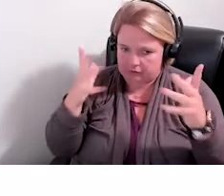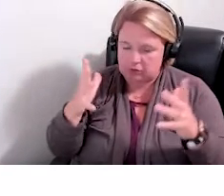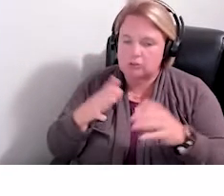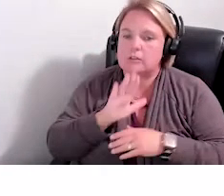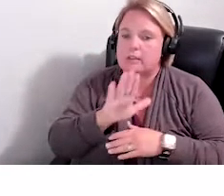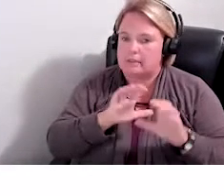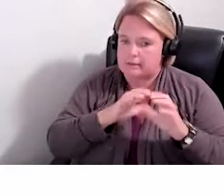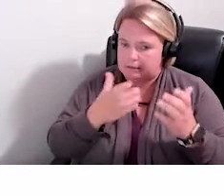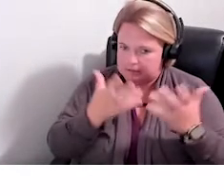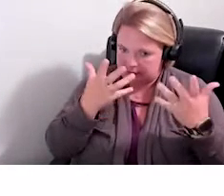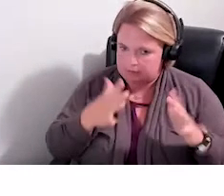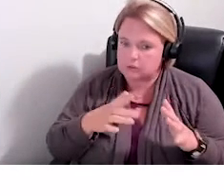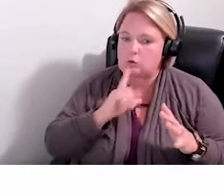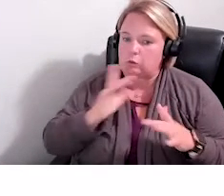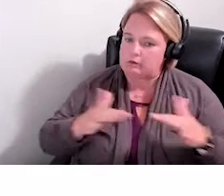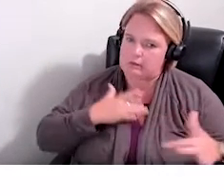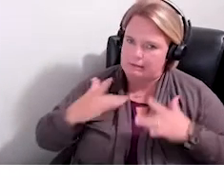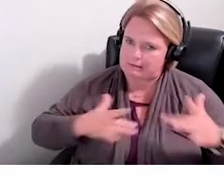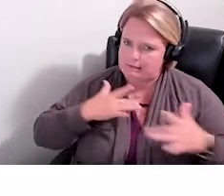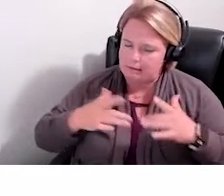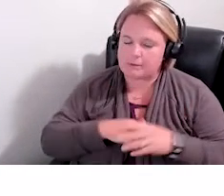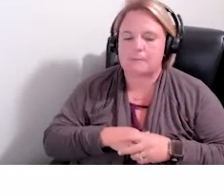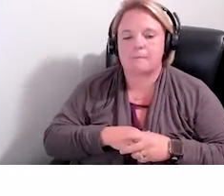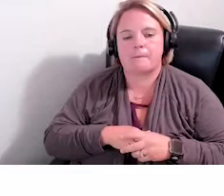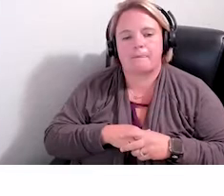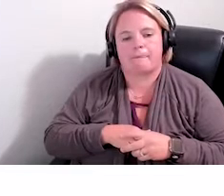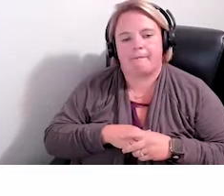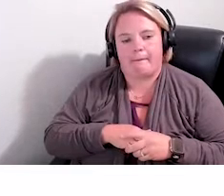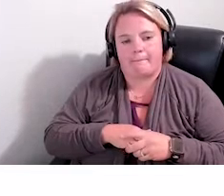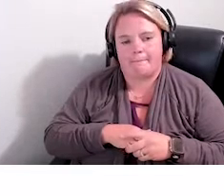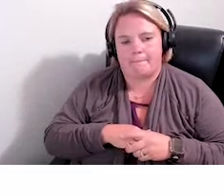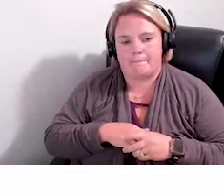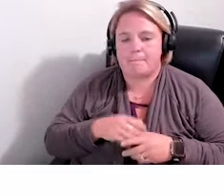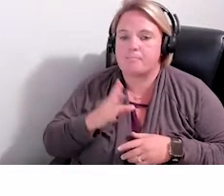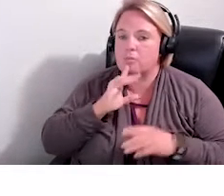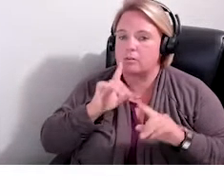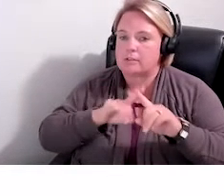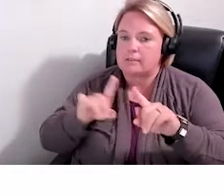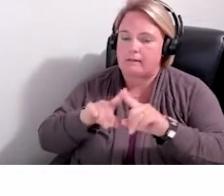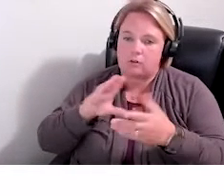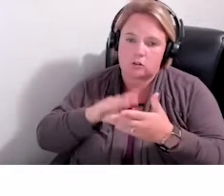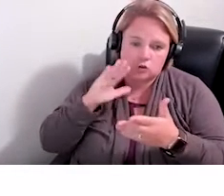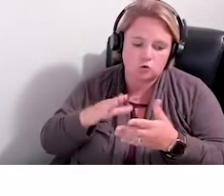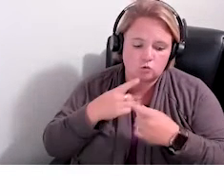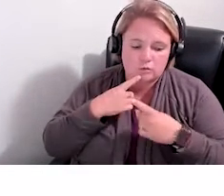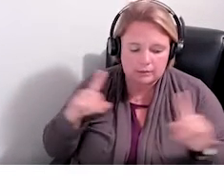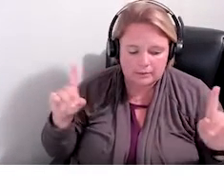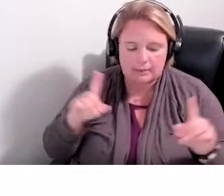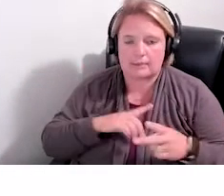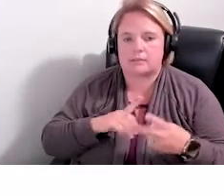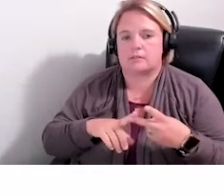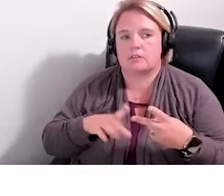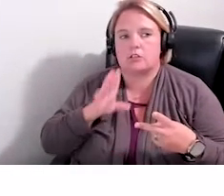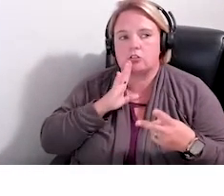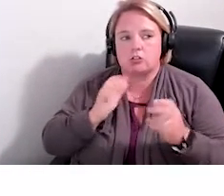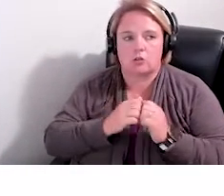his classes, and he was excited. We talked about different student success strategies, like talk to your instructor, be